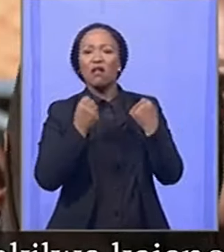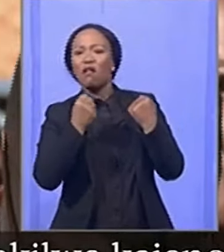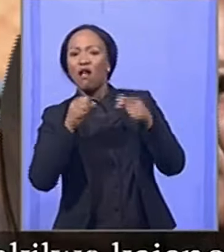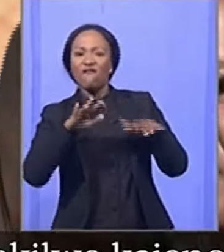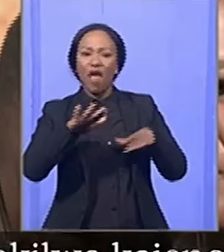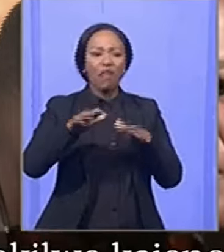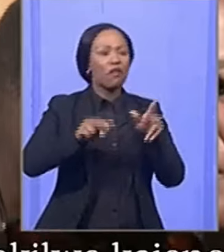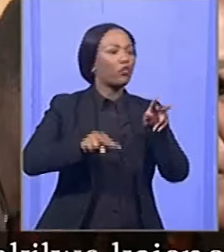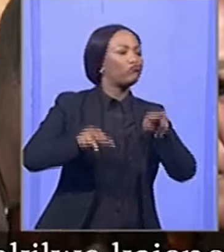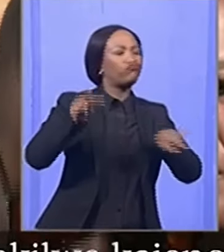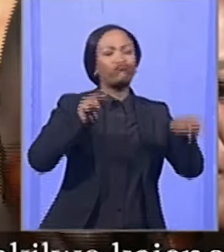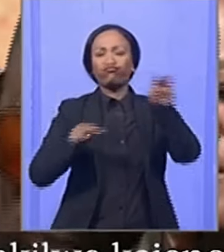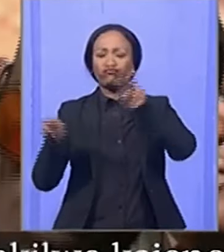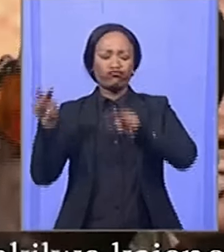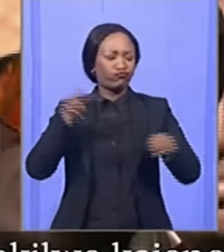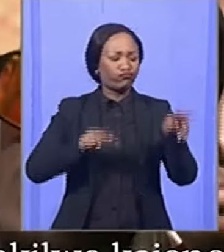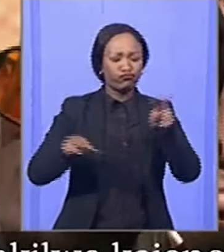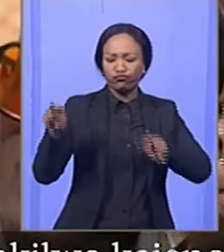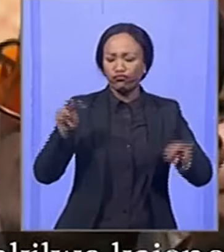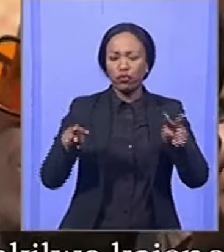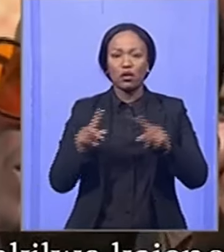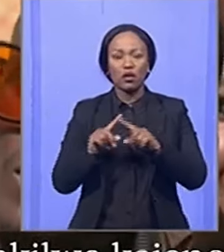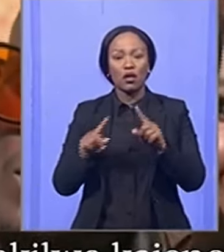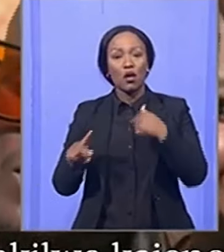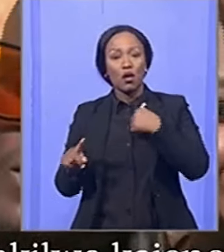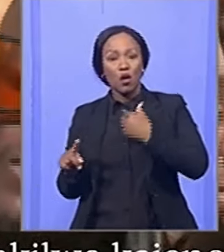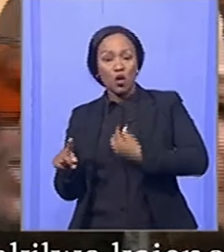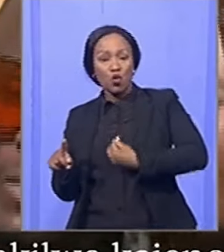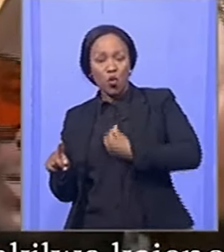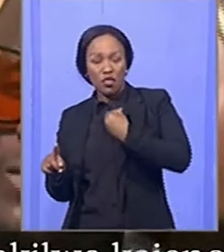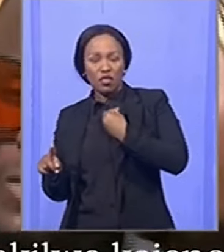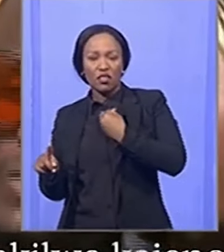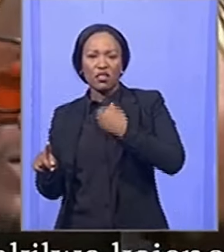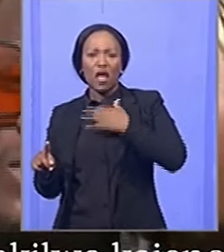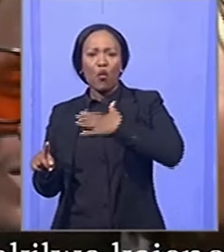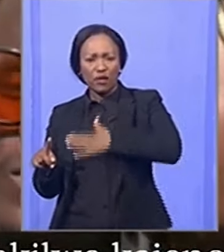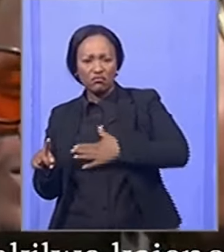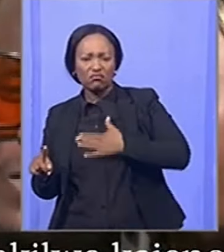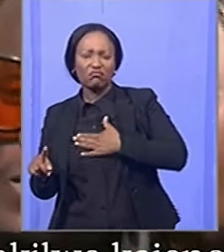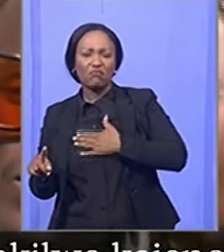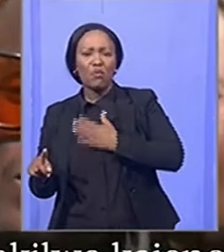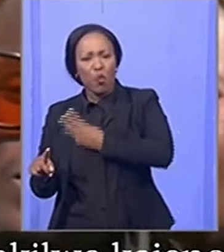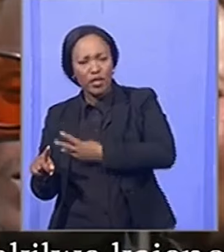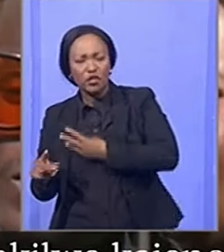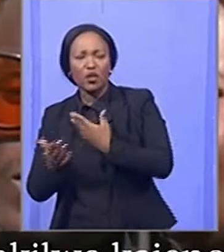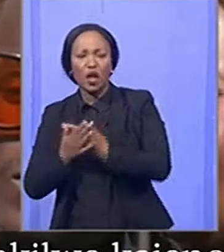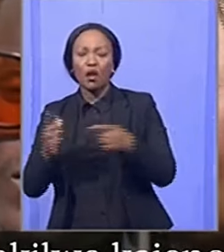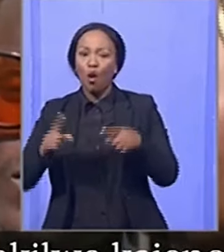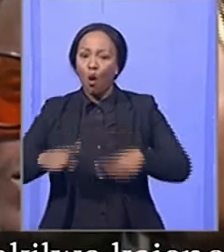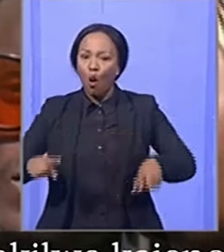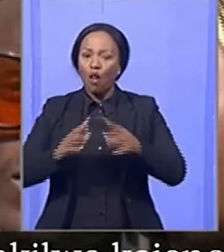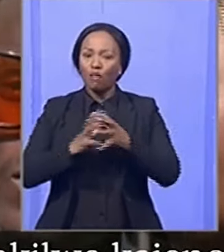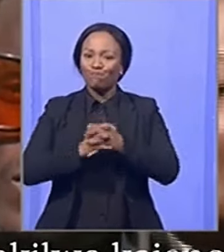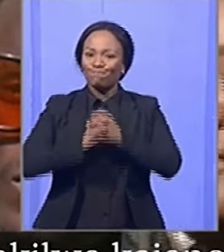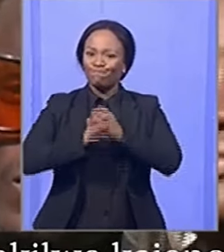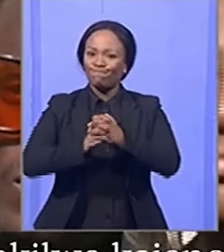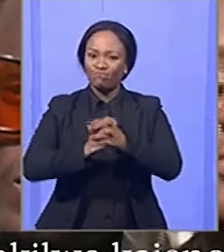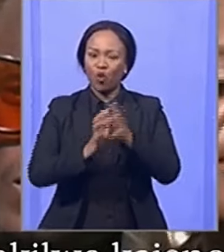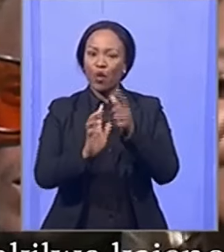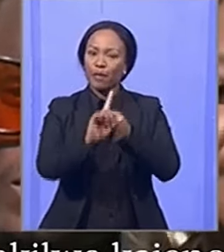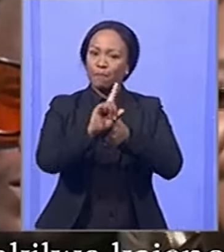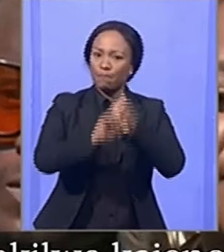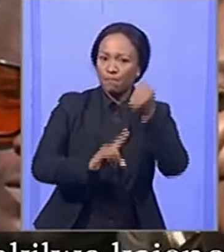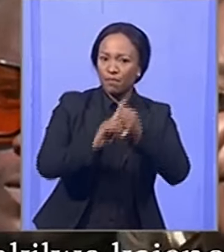jolo ka batjha ya re ka ema kaofela re lwantshe ntwini ka re ka ema kaofela re lwantshe re tloleng ho bolayana bo